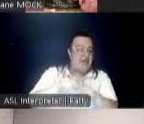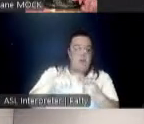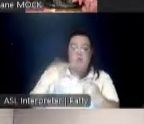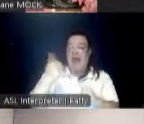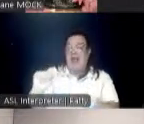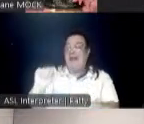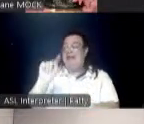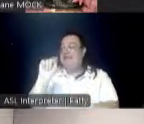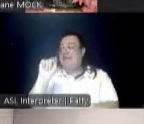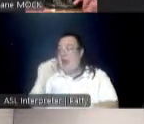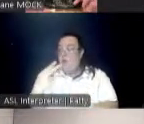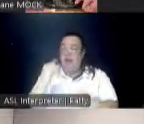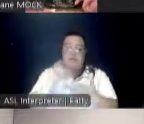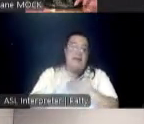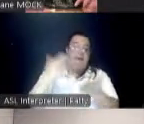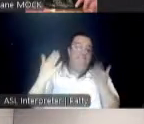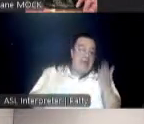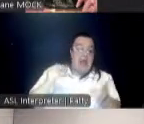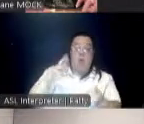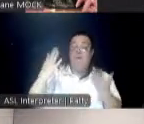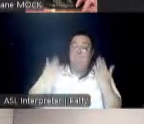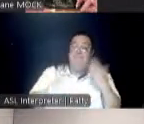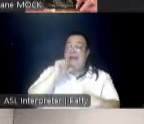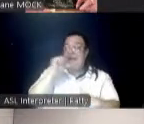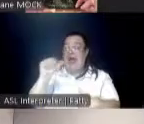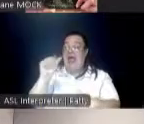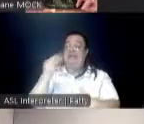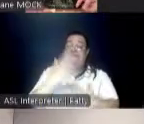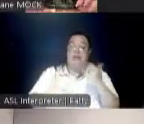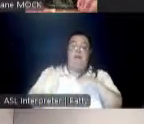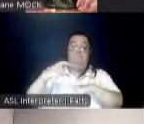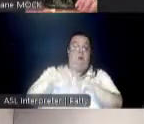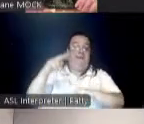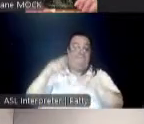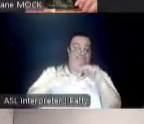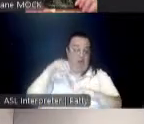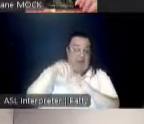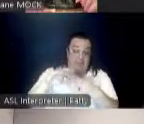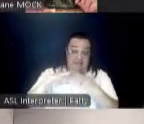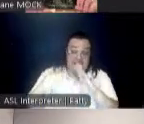at some point be built in the town of Cheverly. Is that correct, Mr. Galloway?